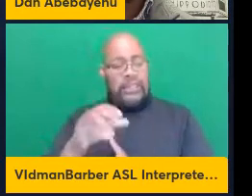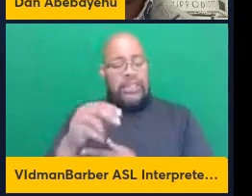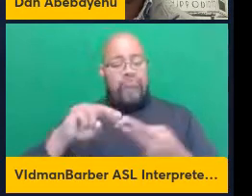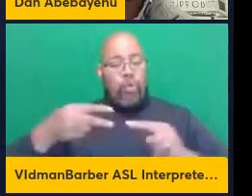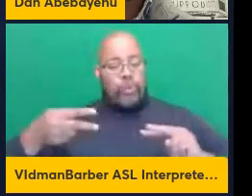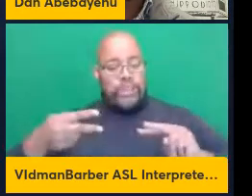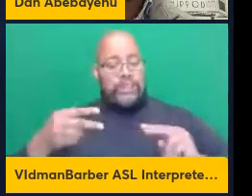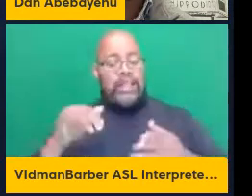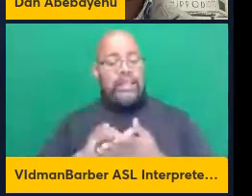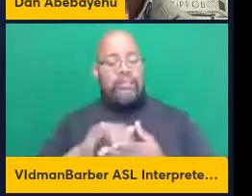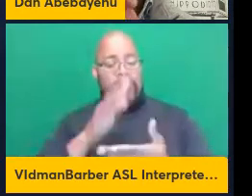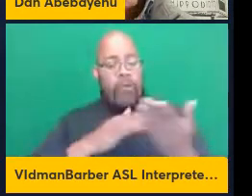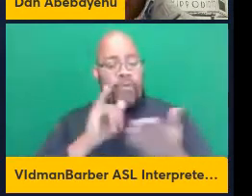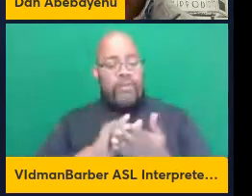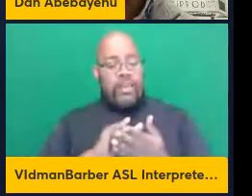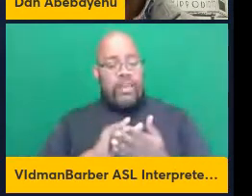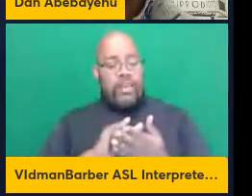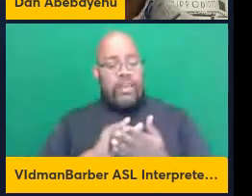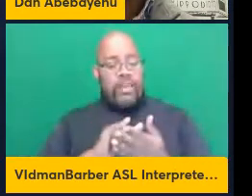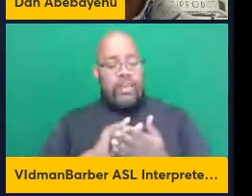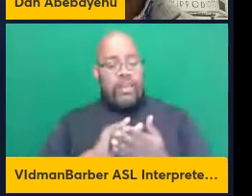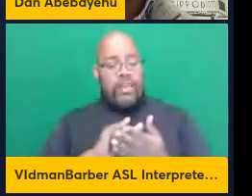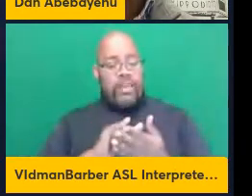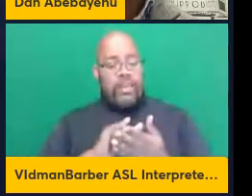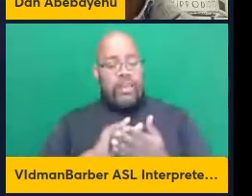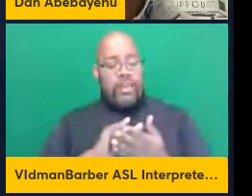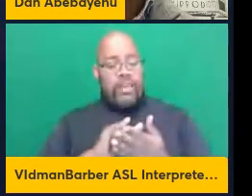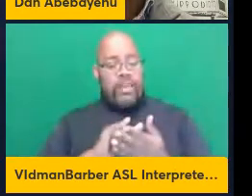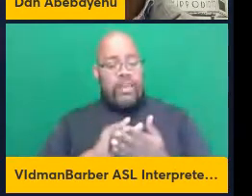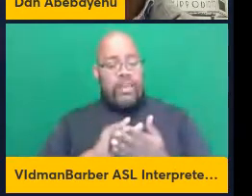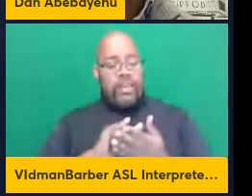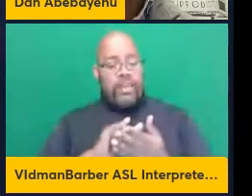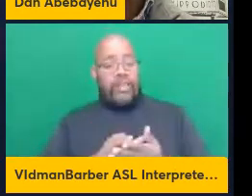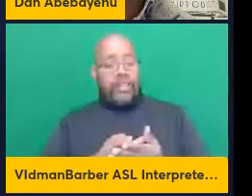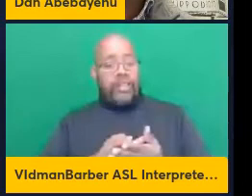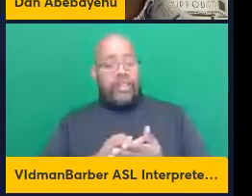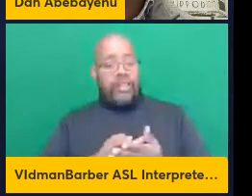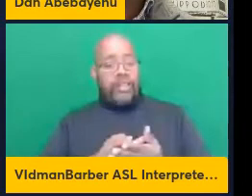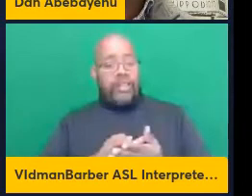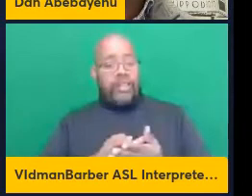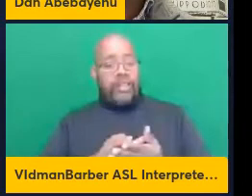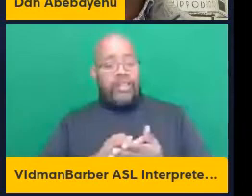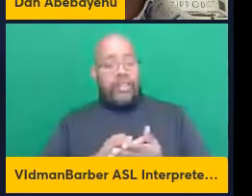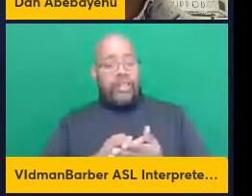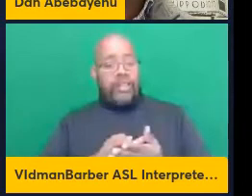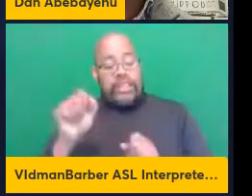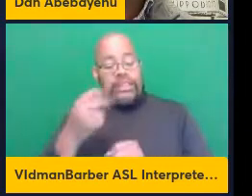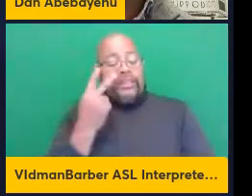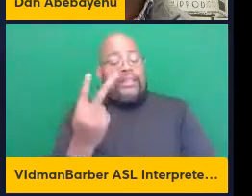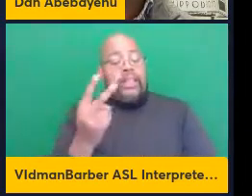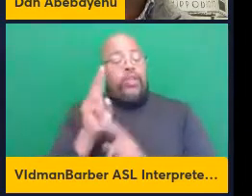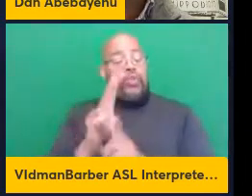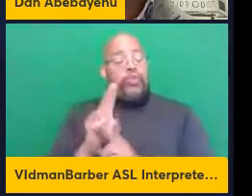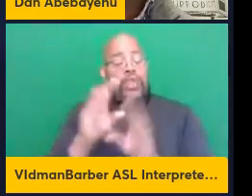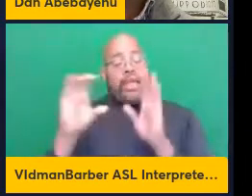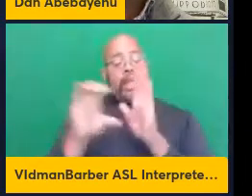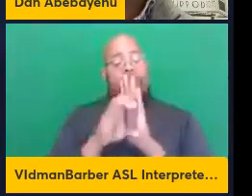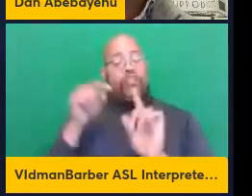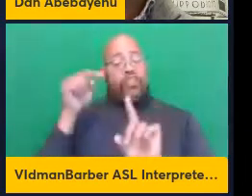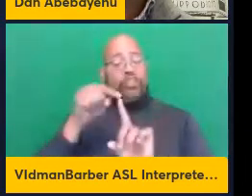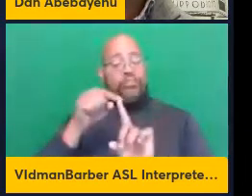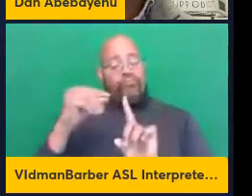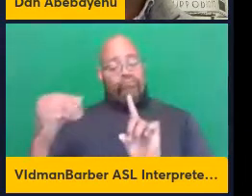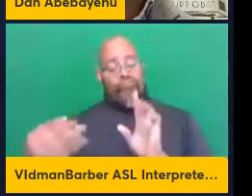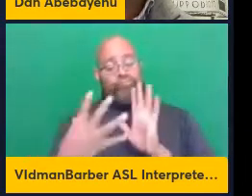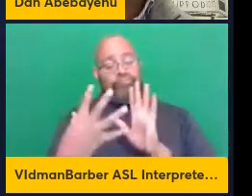a component of the inflammasome. And so figure B over to the right here, you're able to see using imaging flow cytometry that